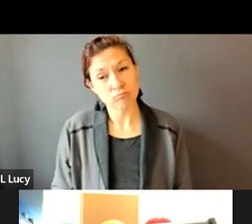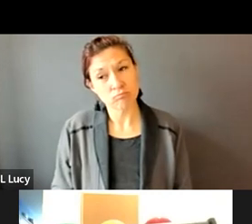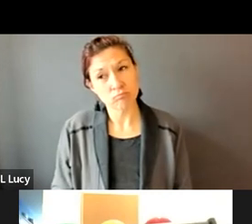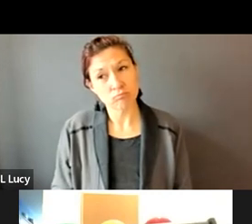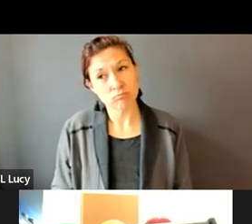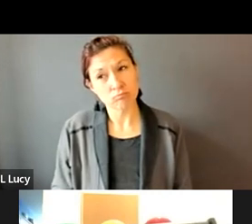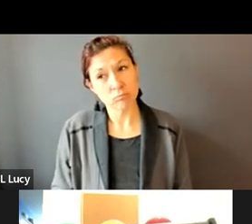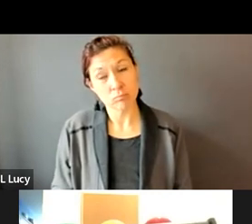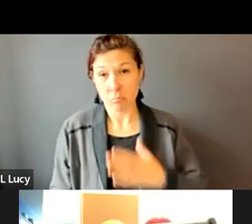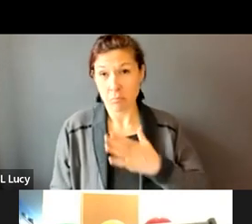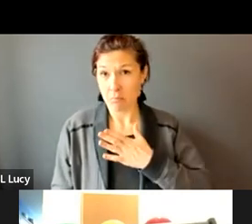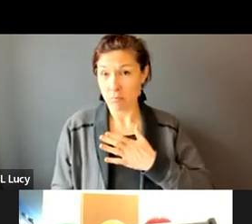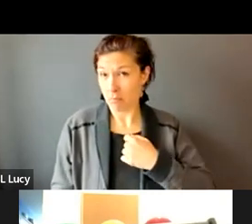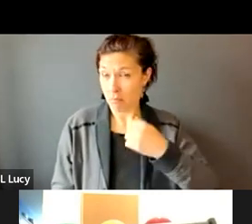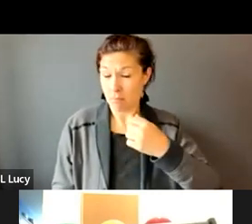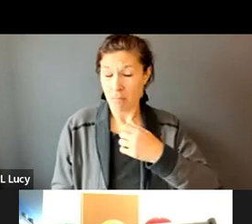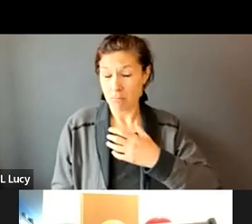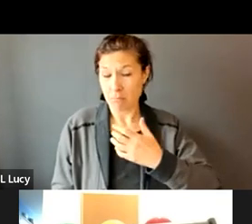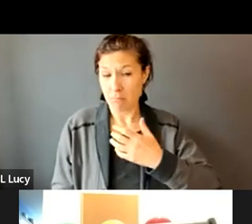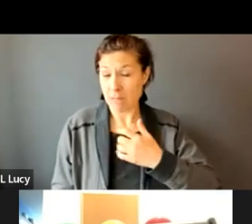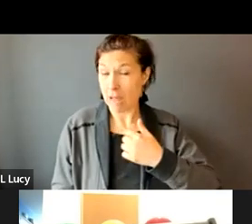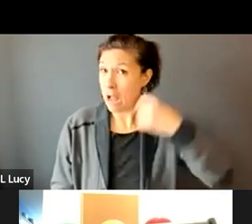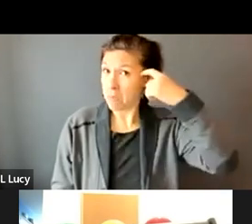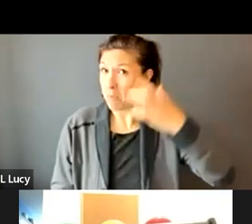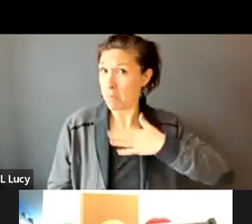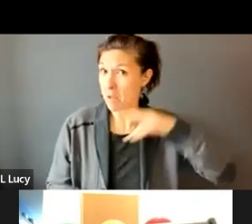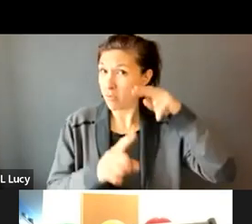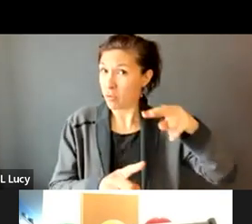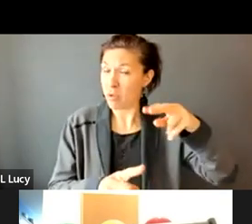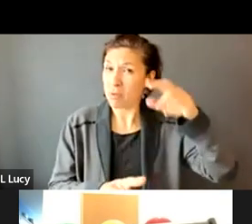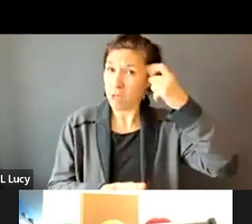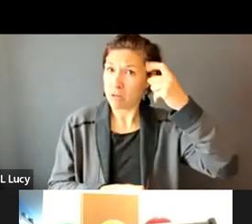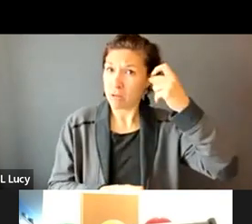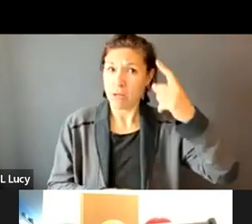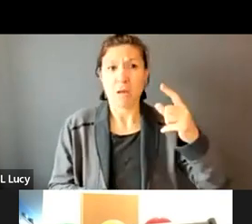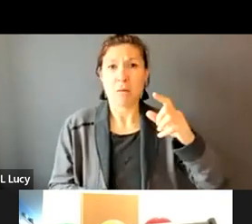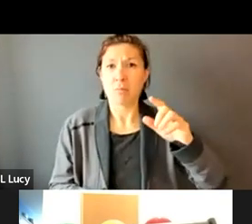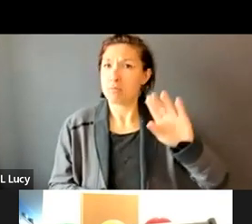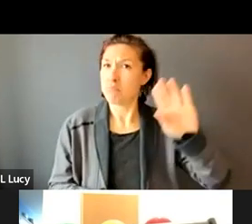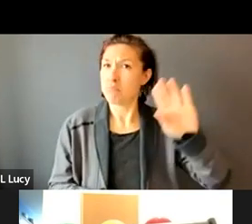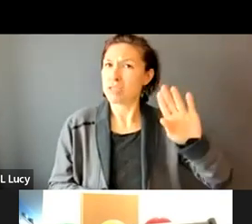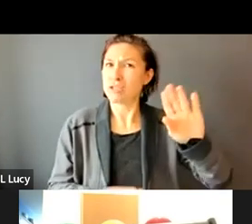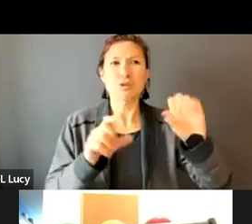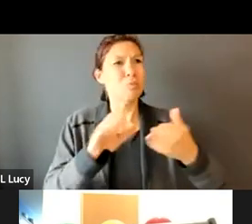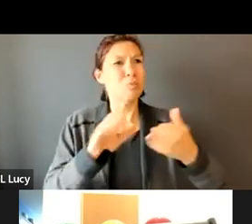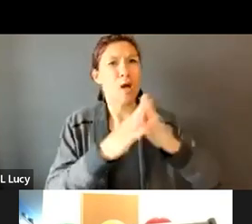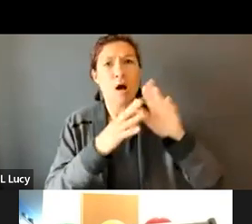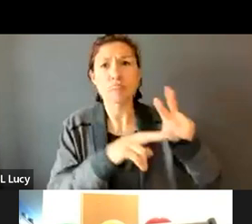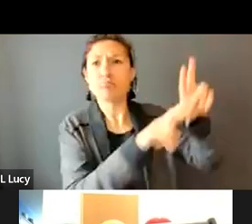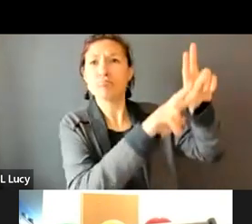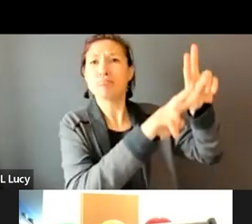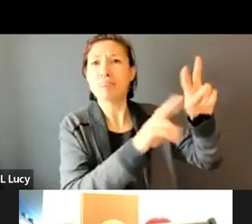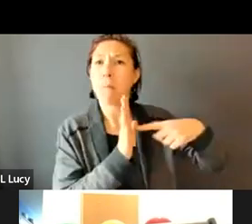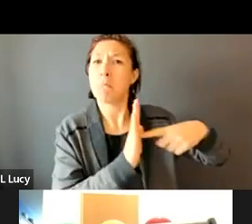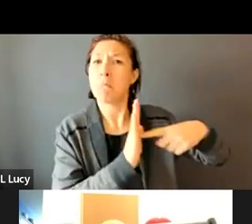to my understanding Boston meets the qualities and conditions to be a model cities